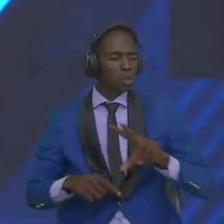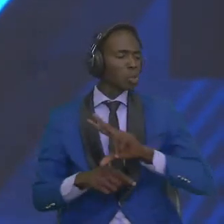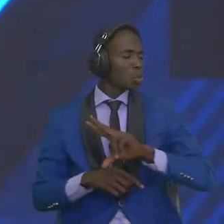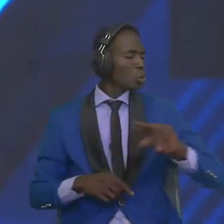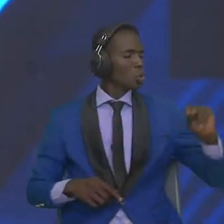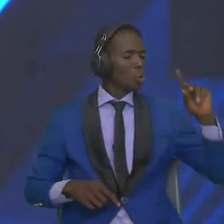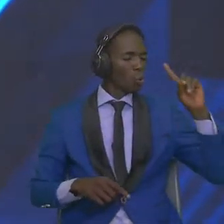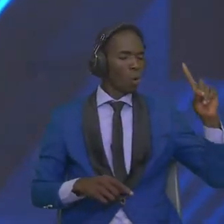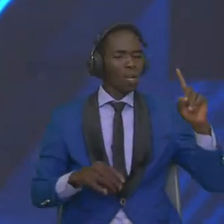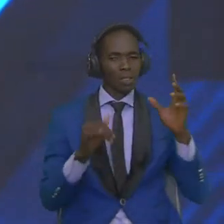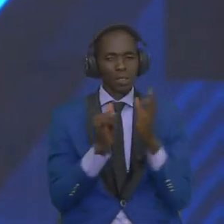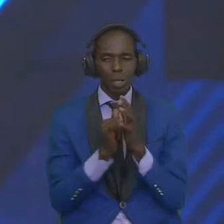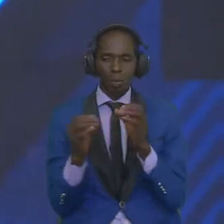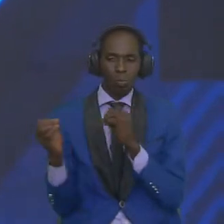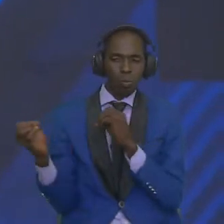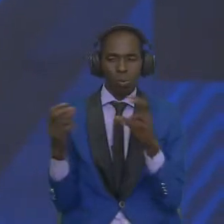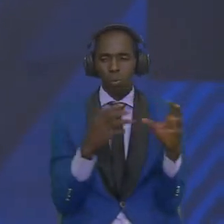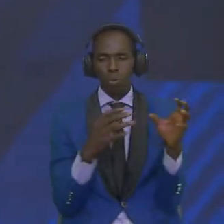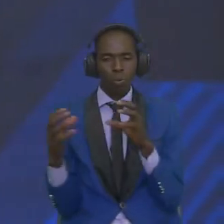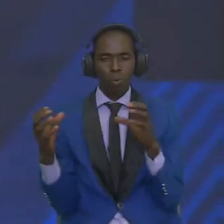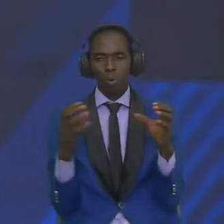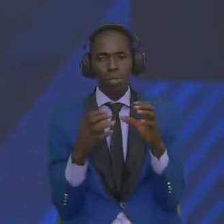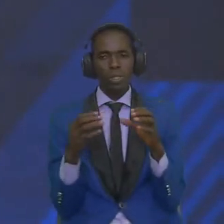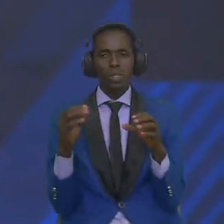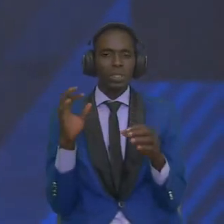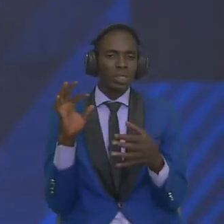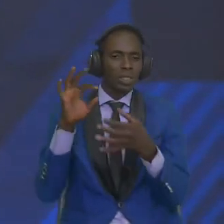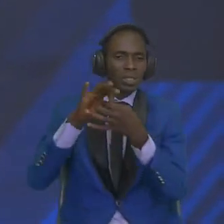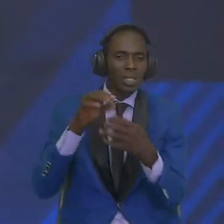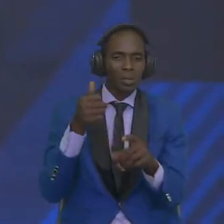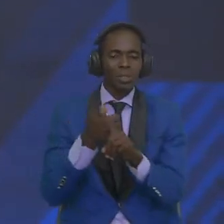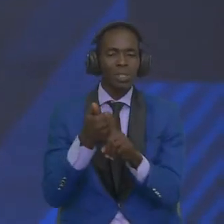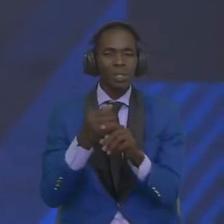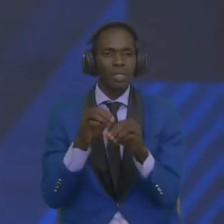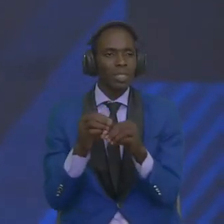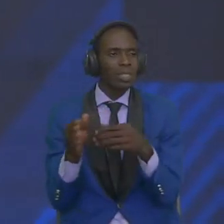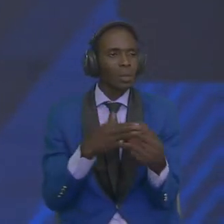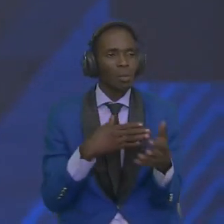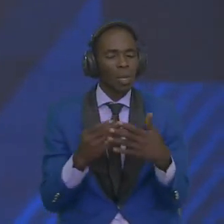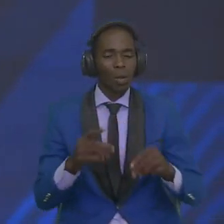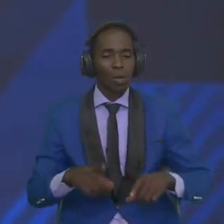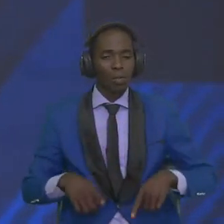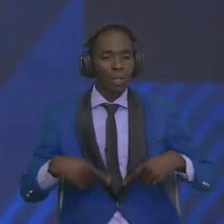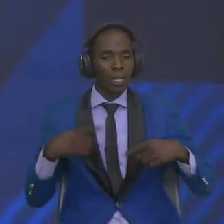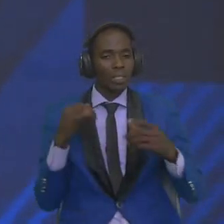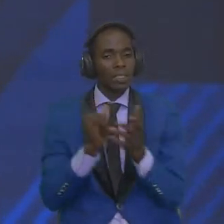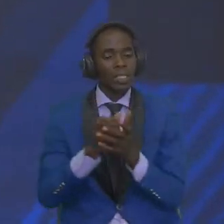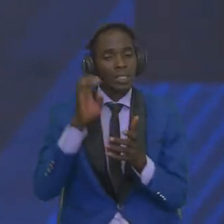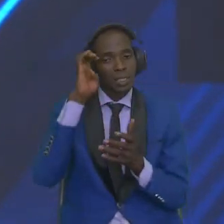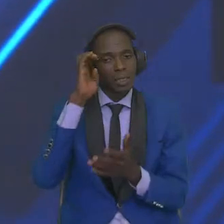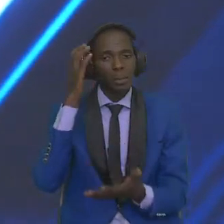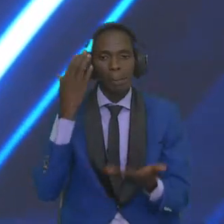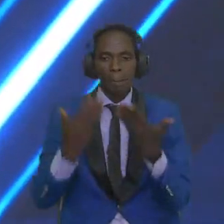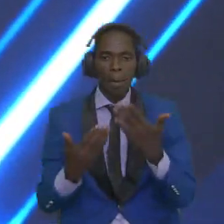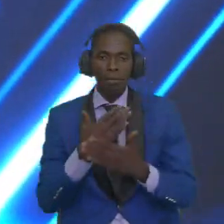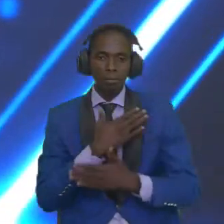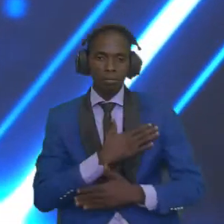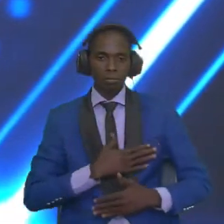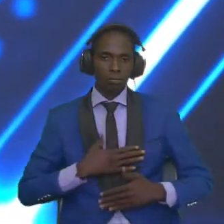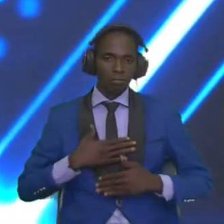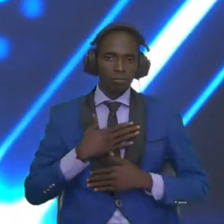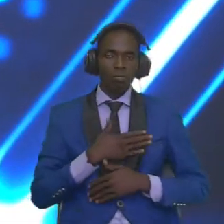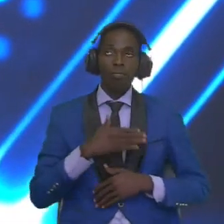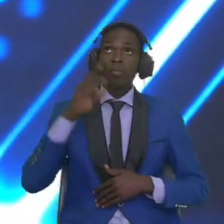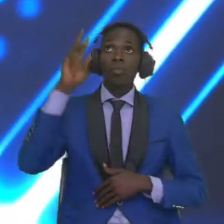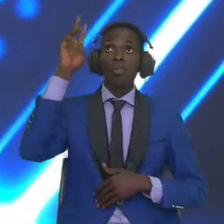that warreth entangleth himself with the affairs of this life, that he may please him who